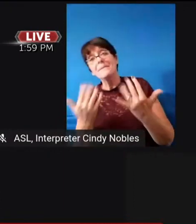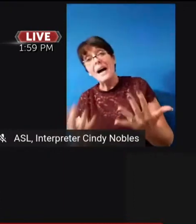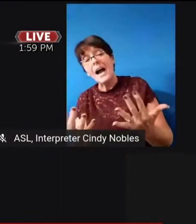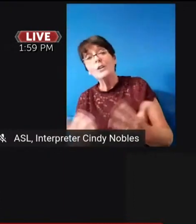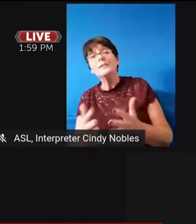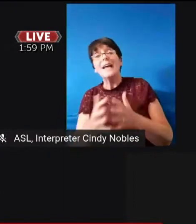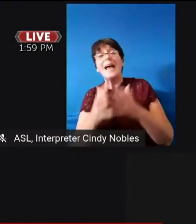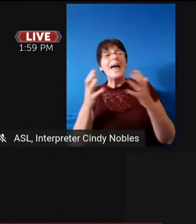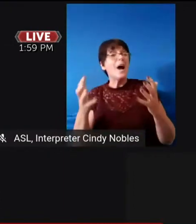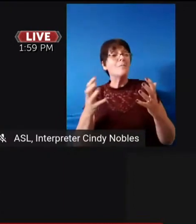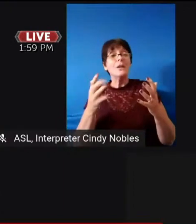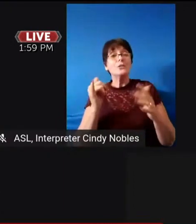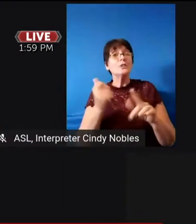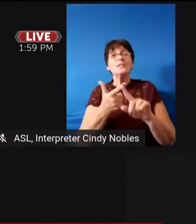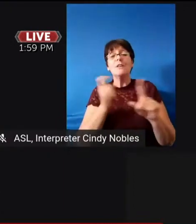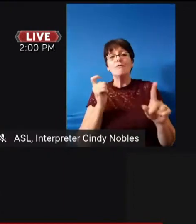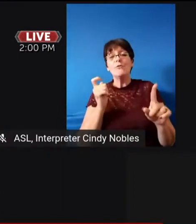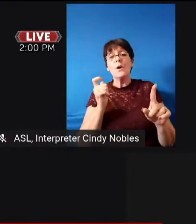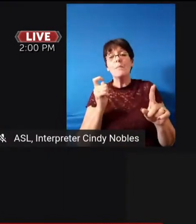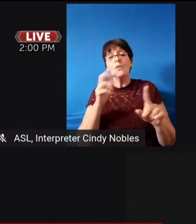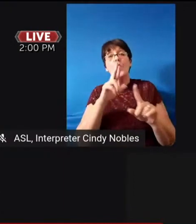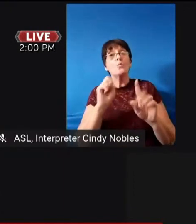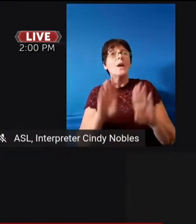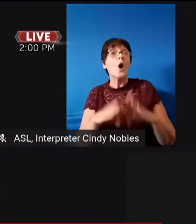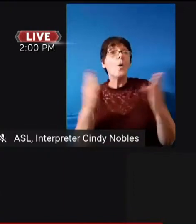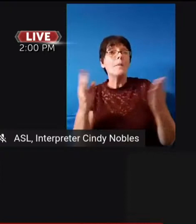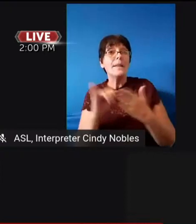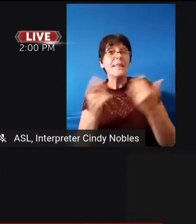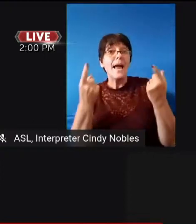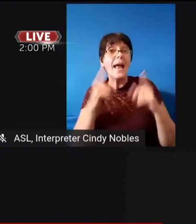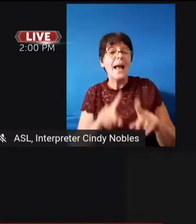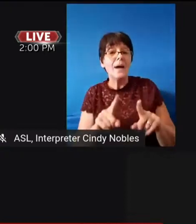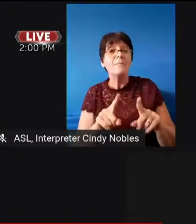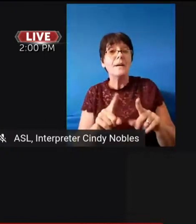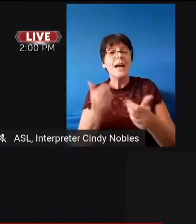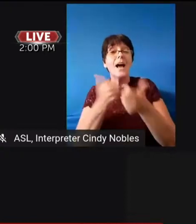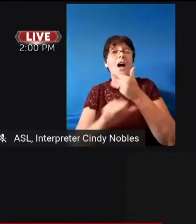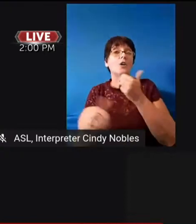is from some of the reopening that's happened under this new system?